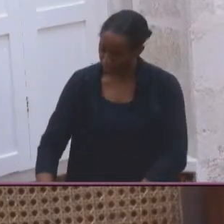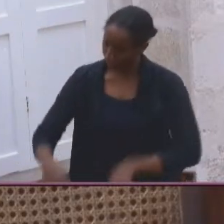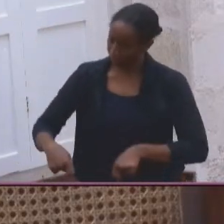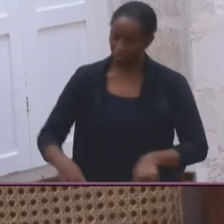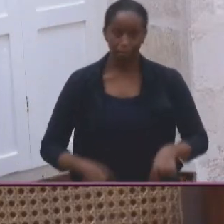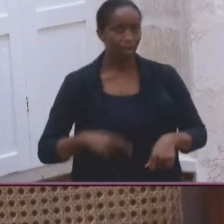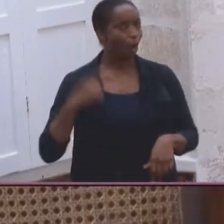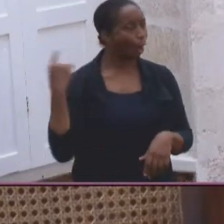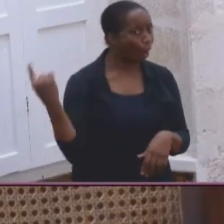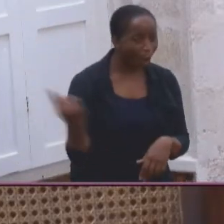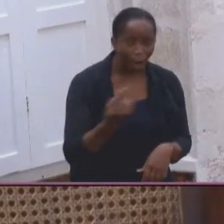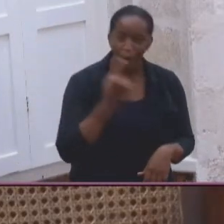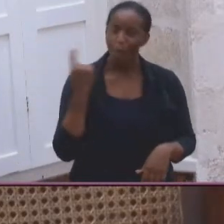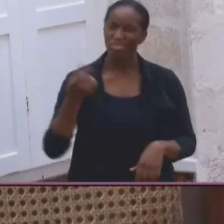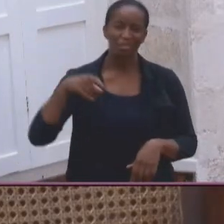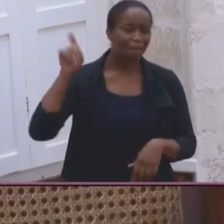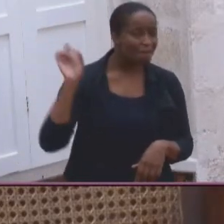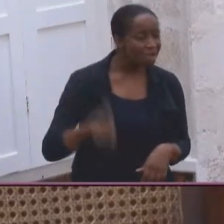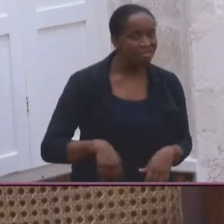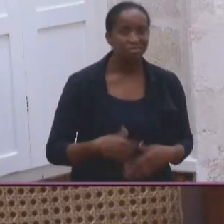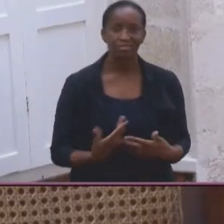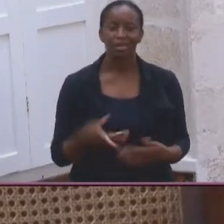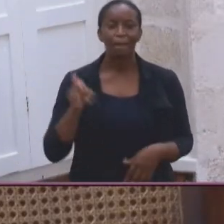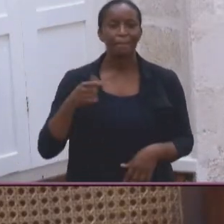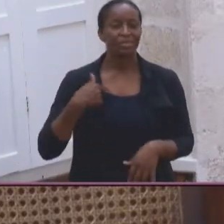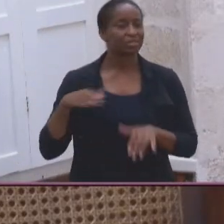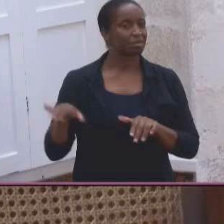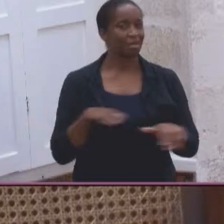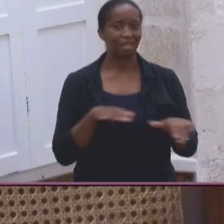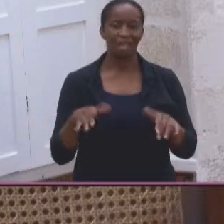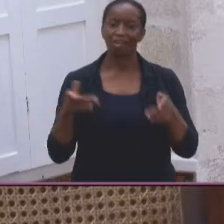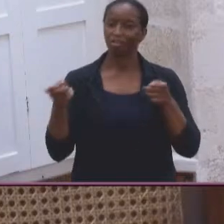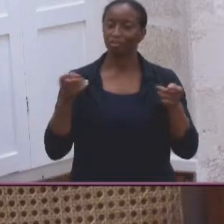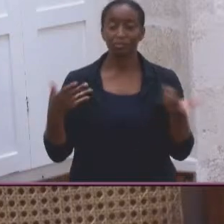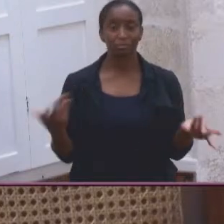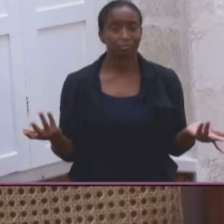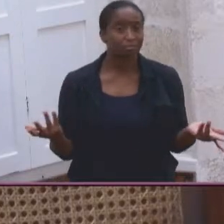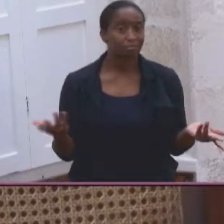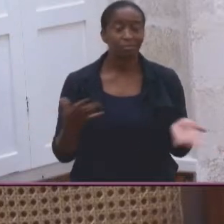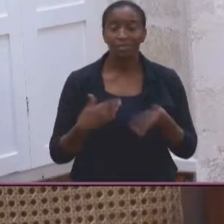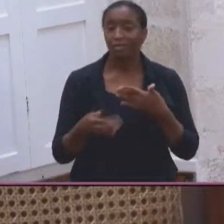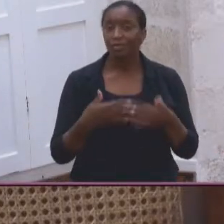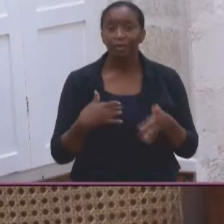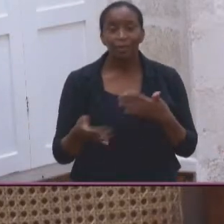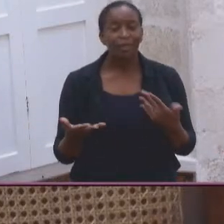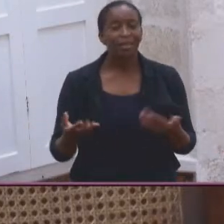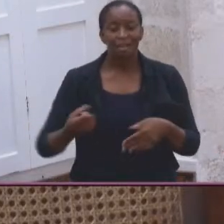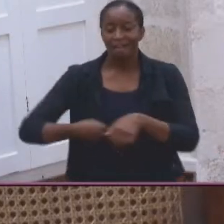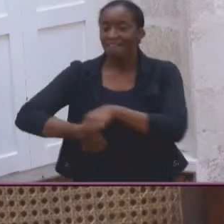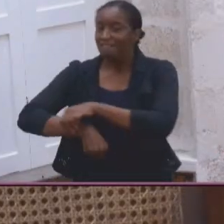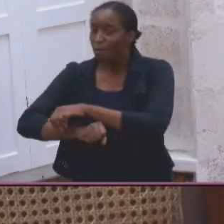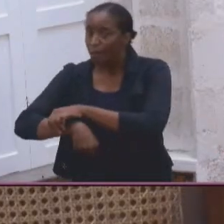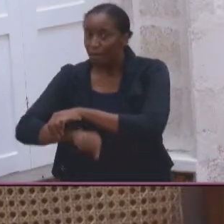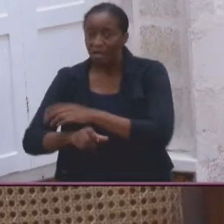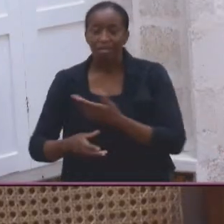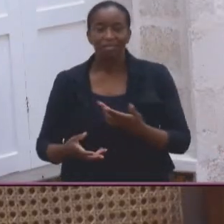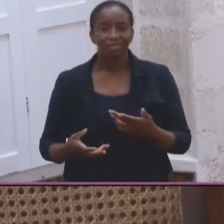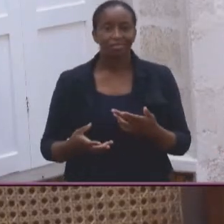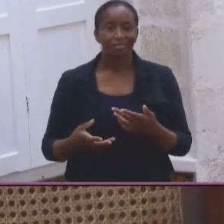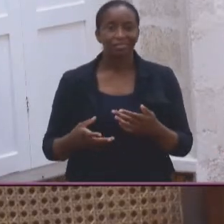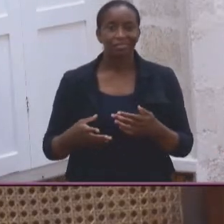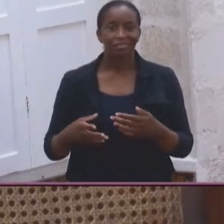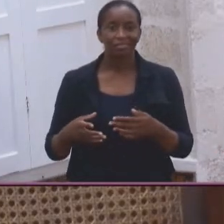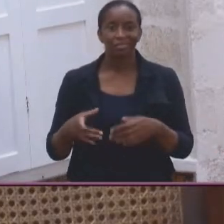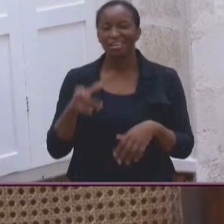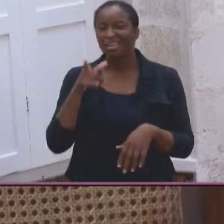have. I don't see that today. Even when you went to play soccer, play football, as I call it, to play football at lunchtime, by the time you